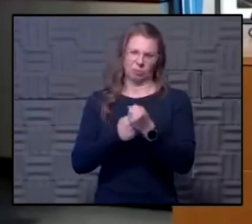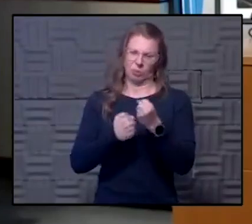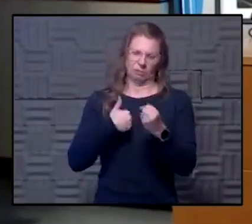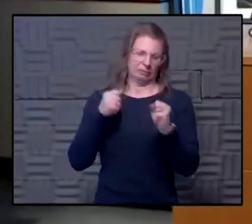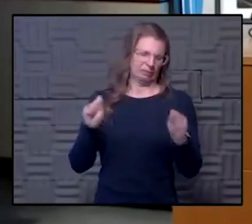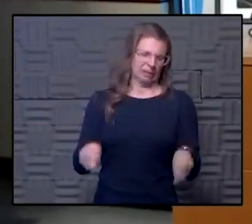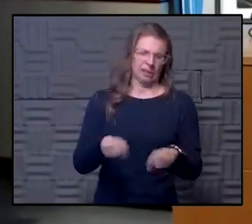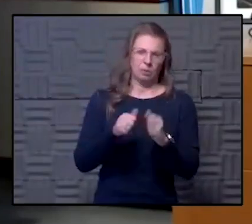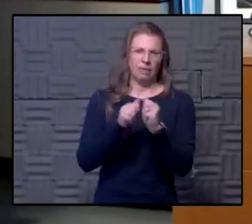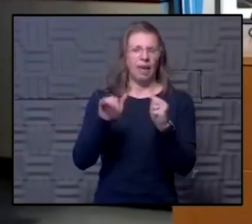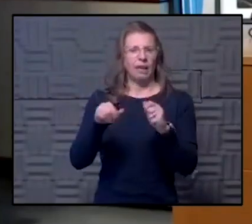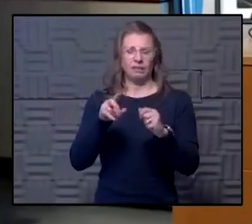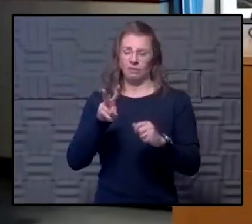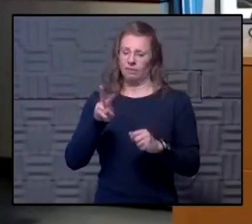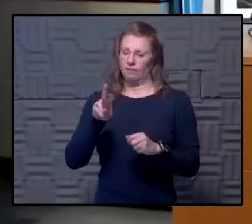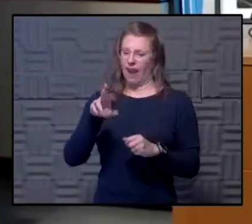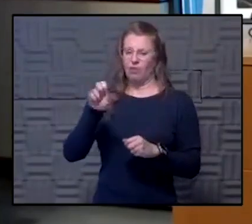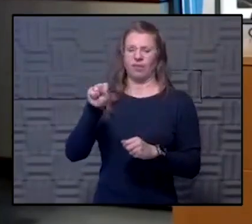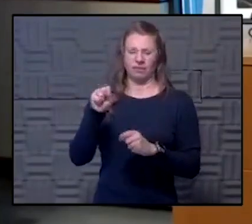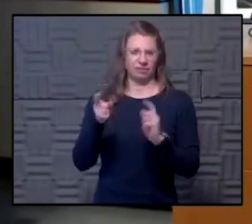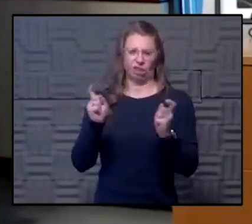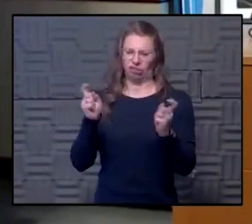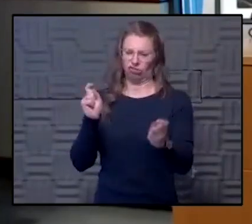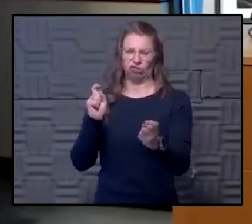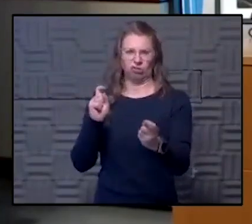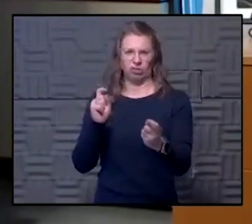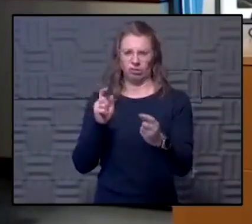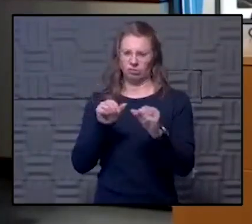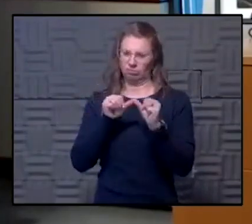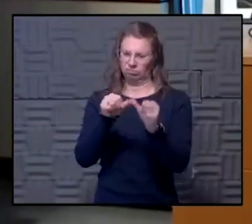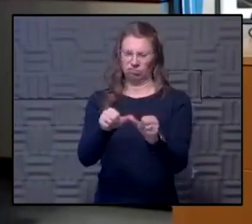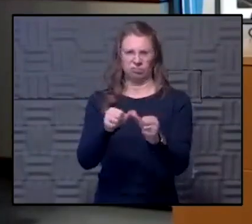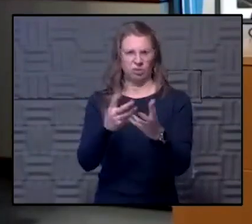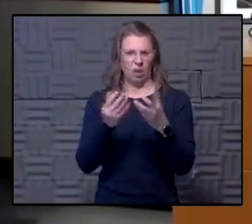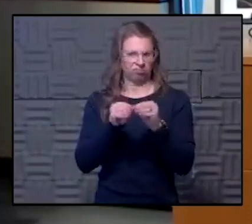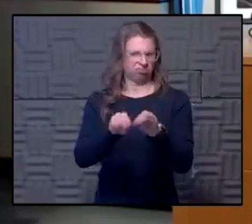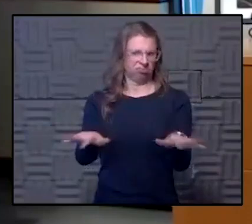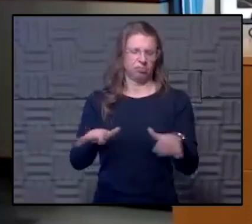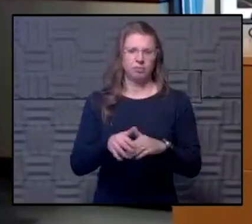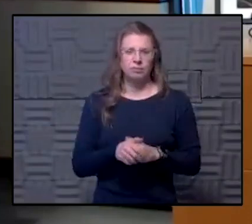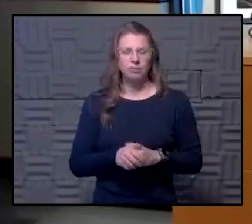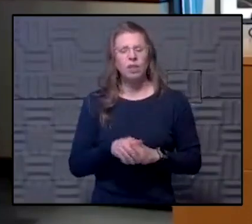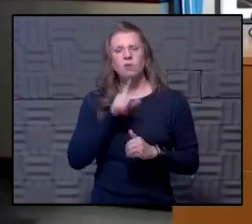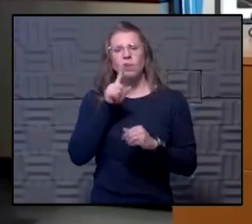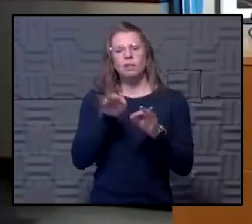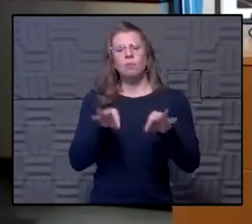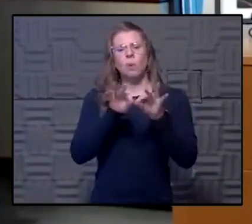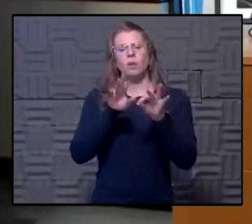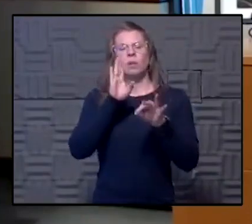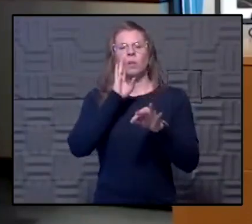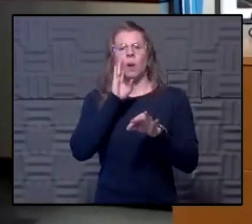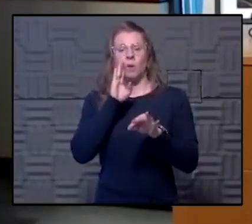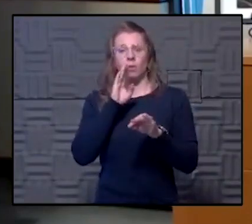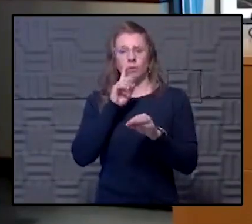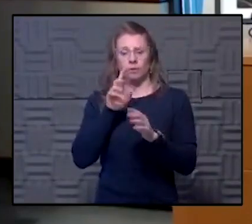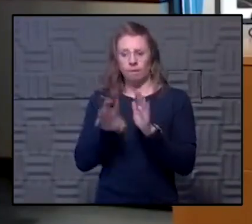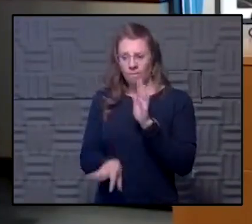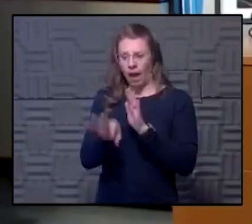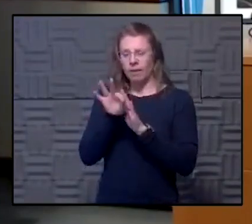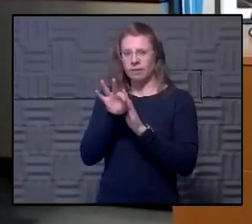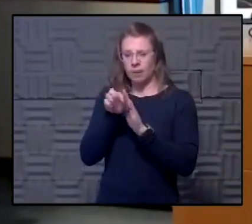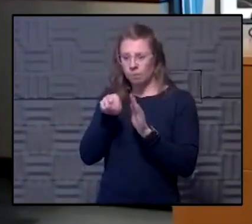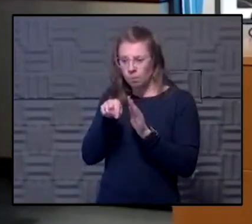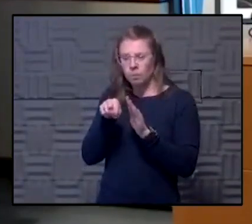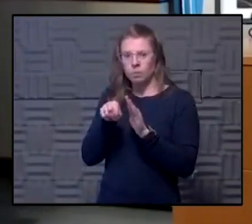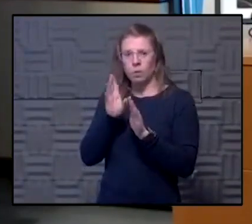I. But it's some matter and some don't, and it's really important to make sure we can isolate the ones that we know